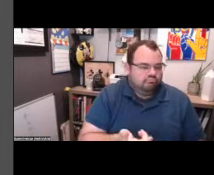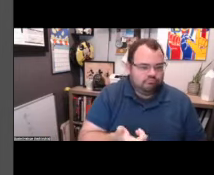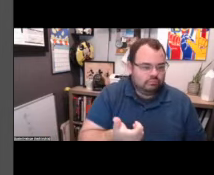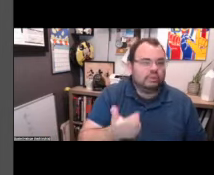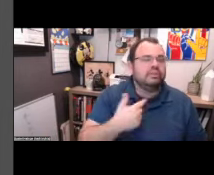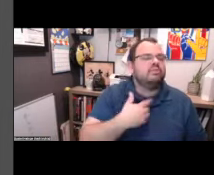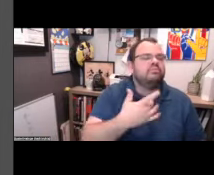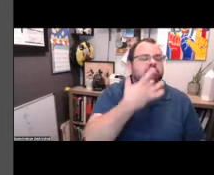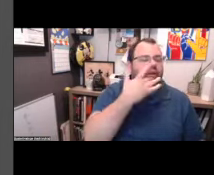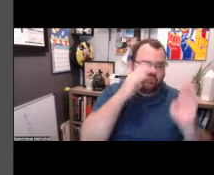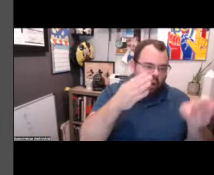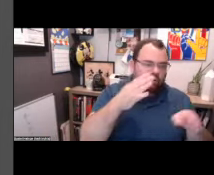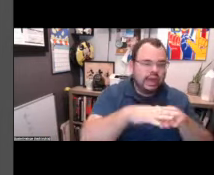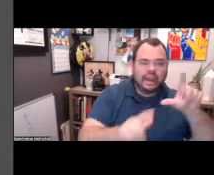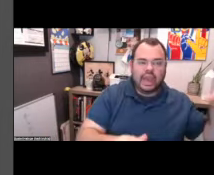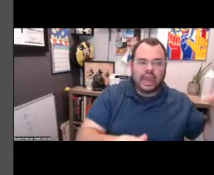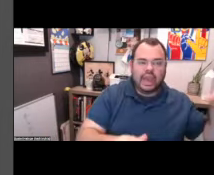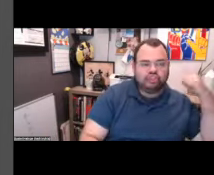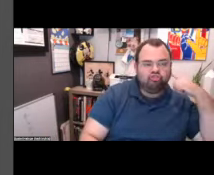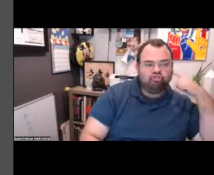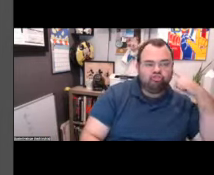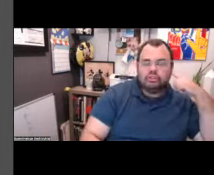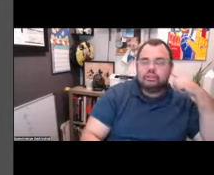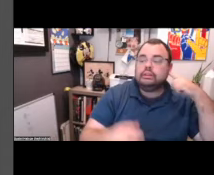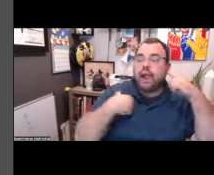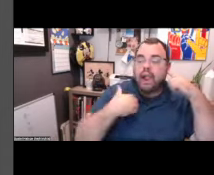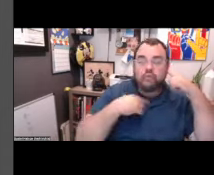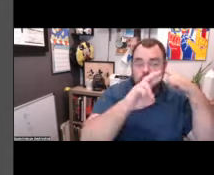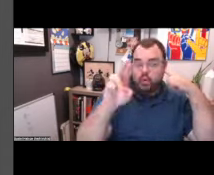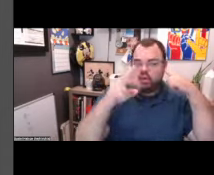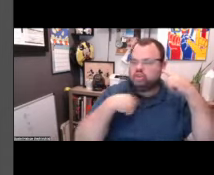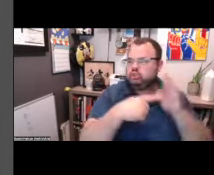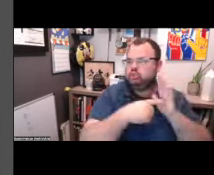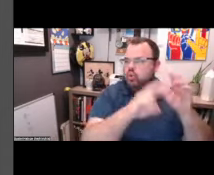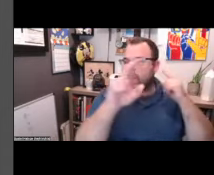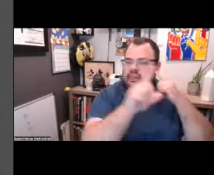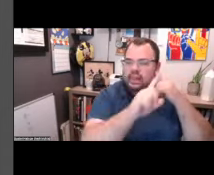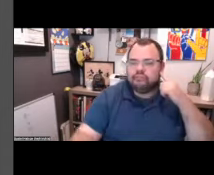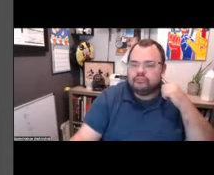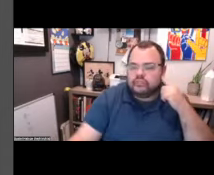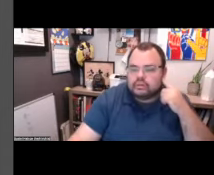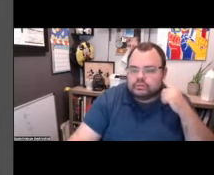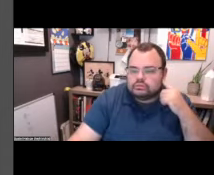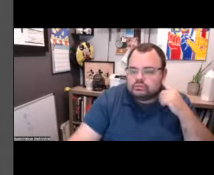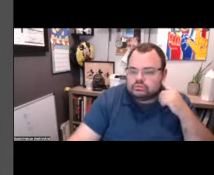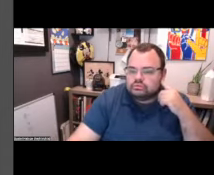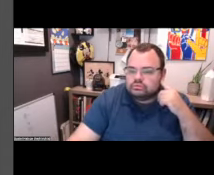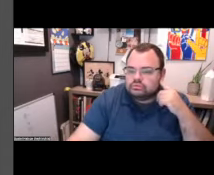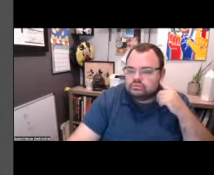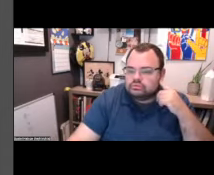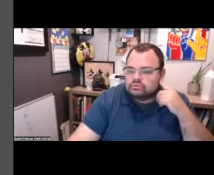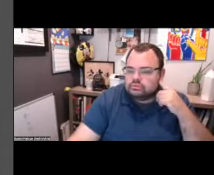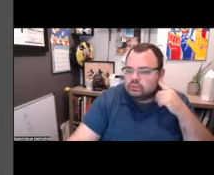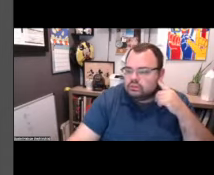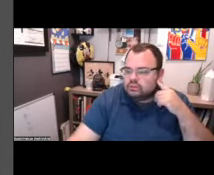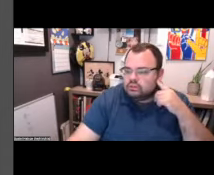and it just I prefer to just focus on my left ear instead of my right ear. So my right ear, I have it, but